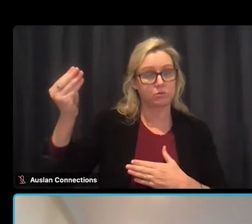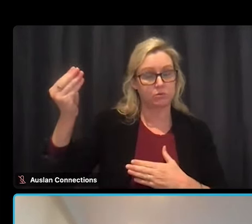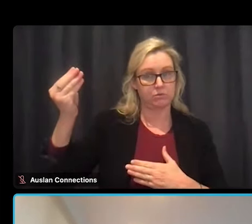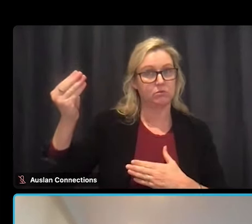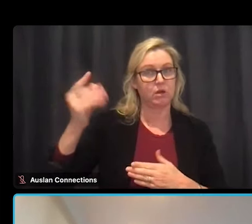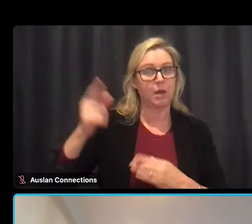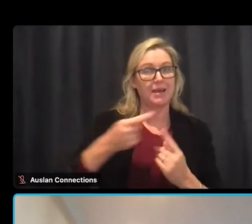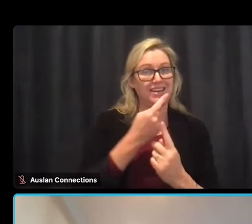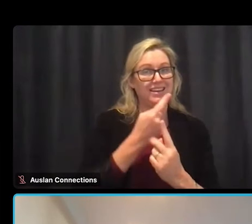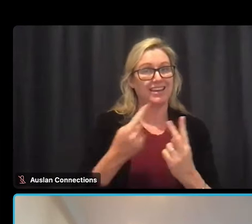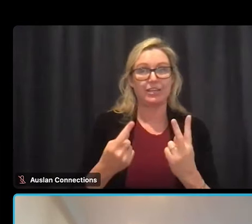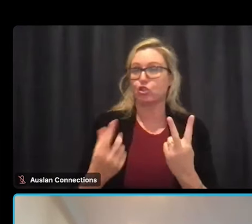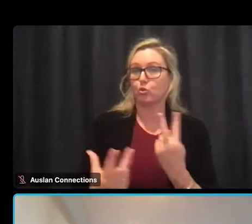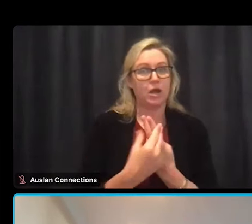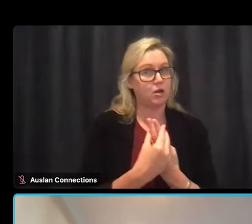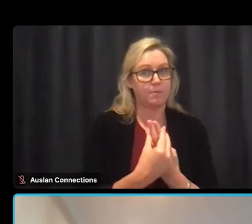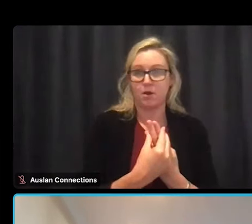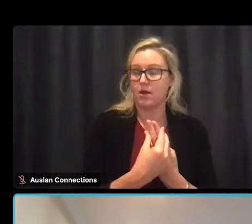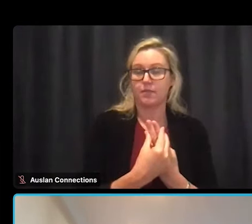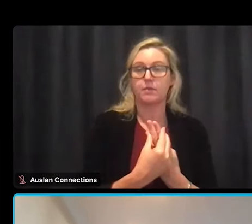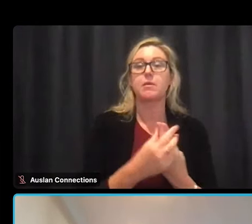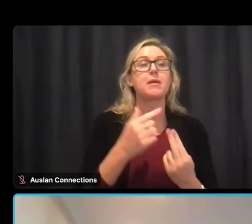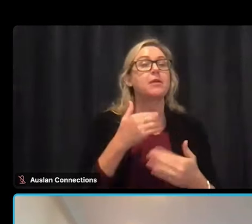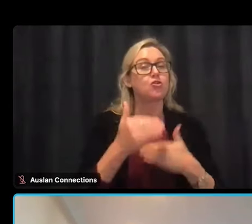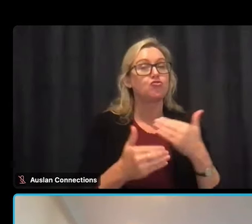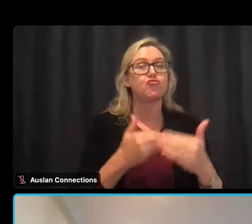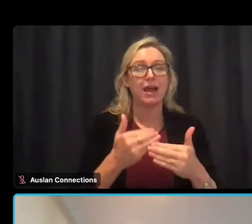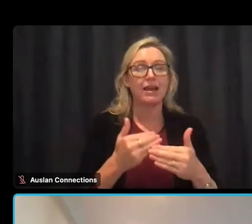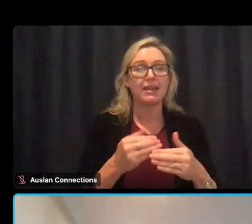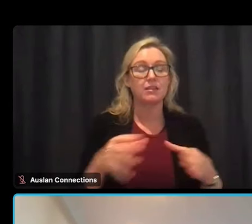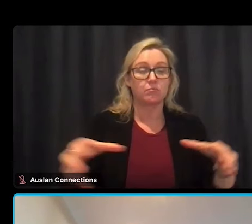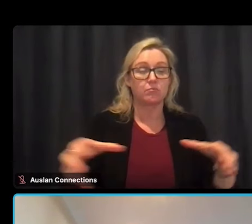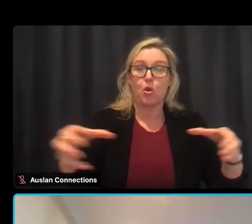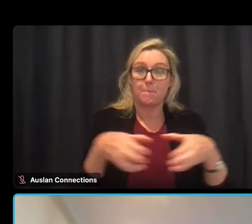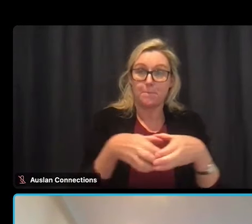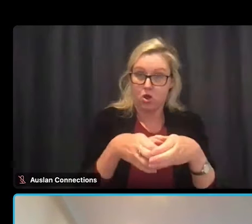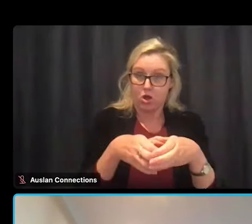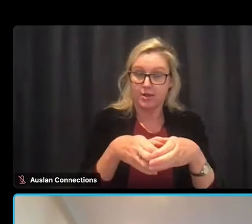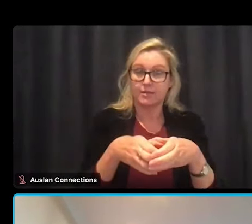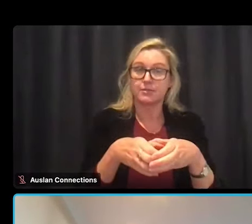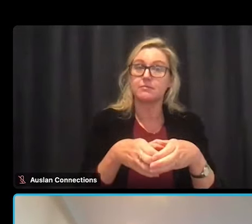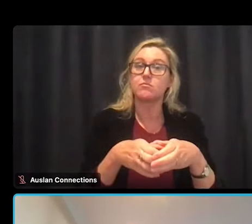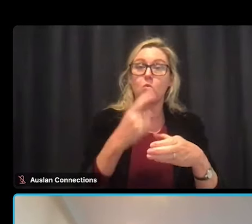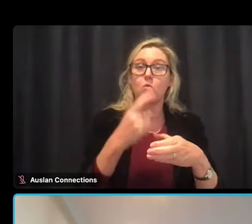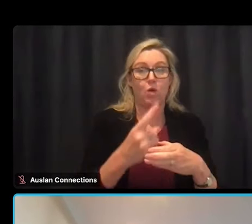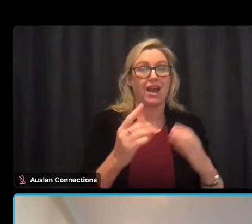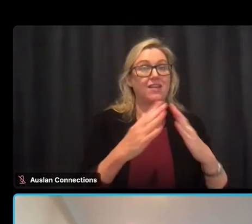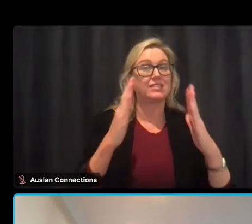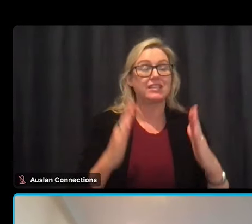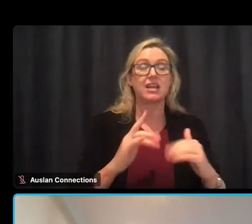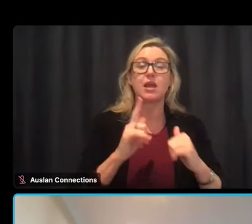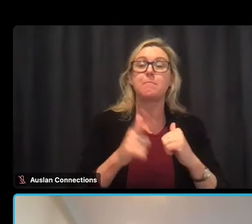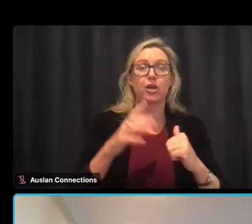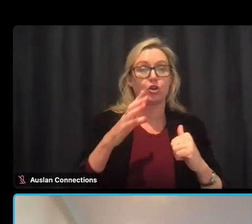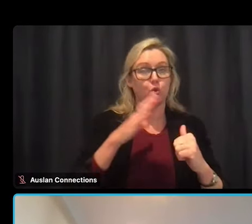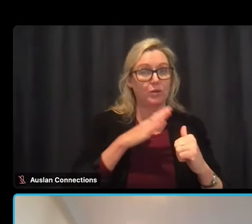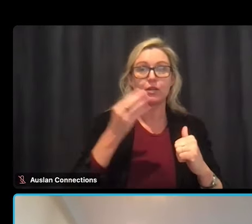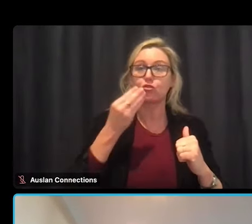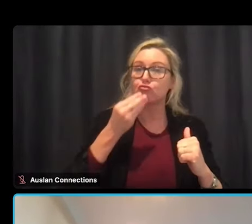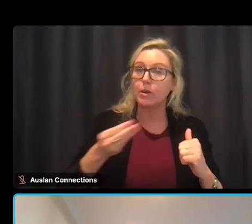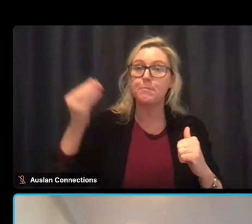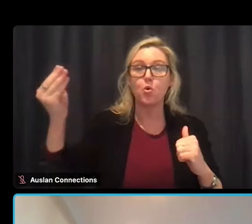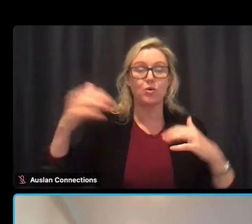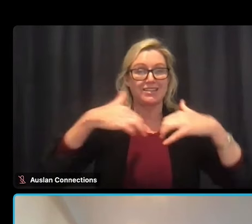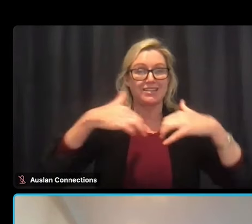you don't combine them. You might be running it, in a sense, as a combined facility, but you need to report it on a separate